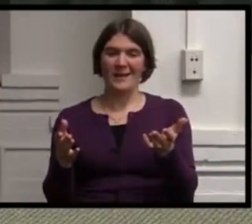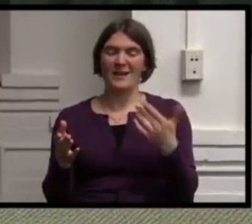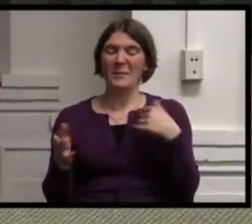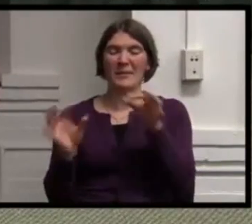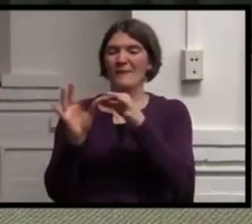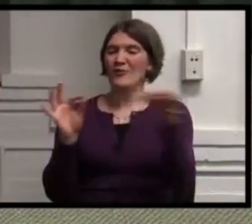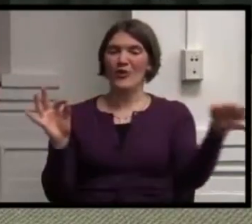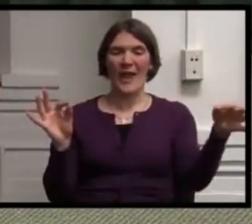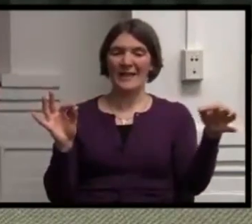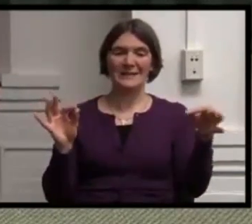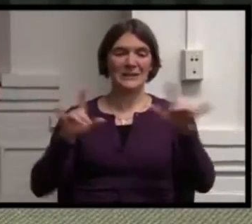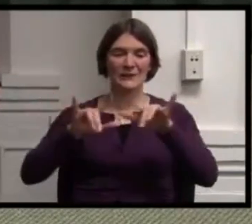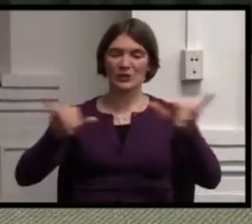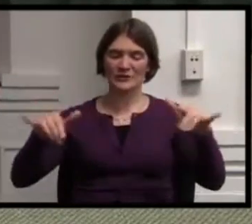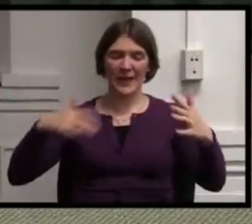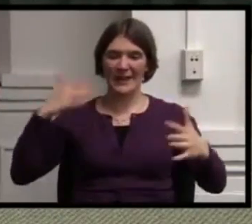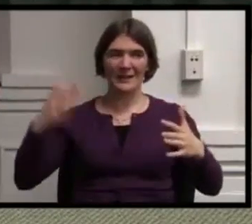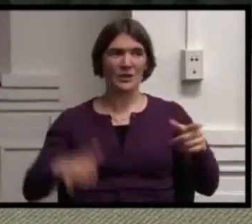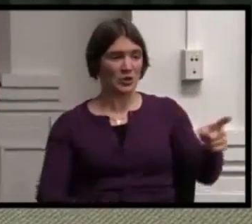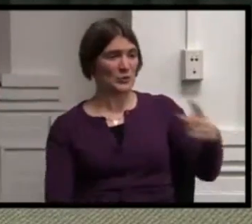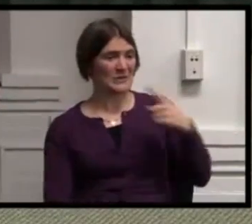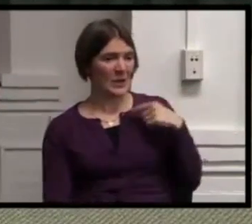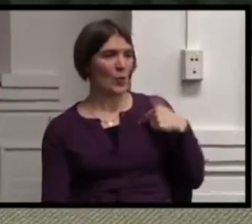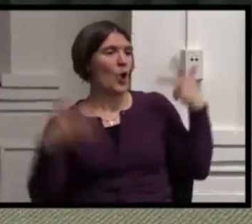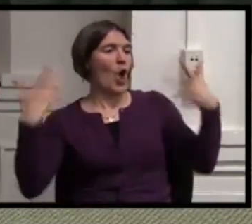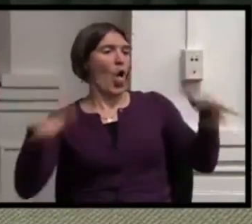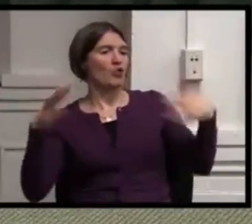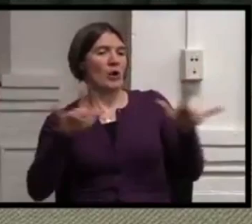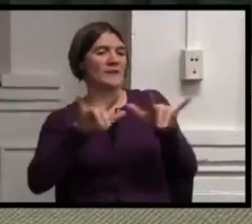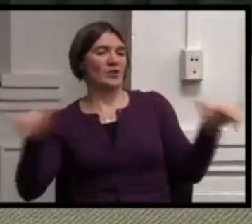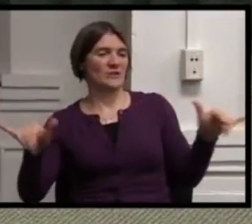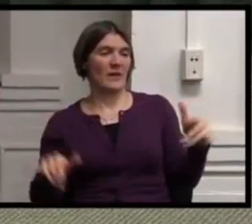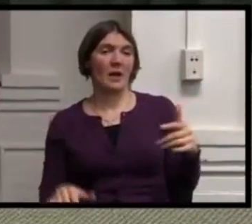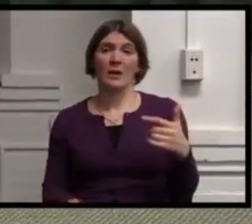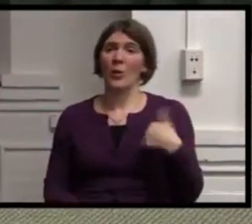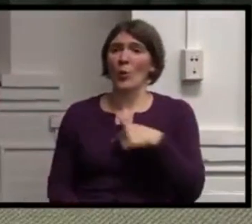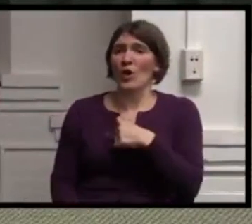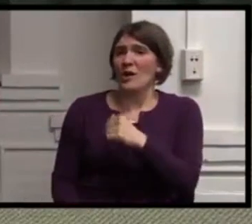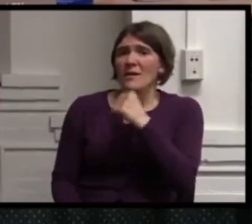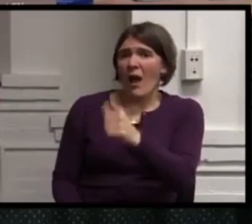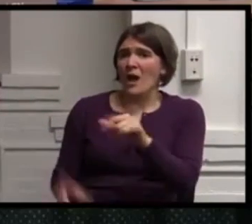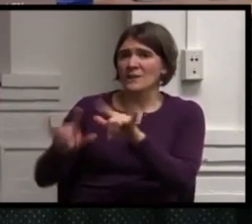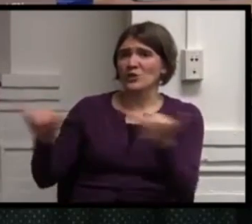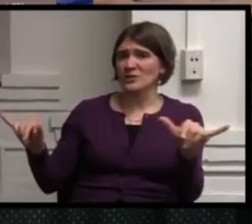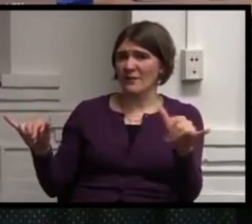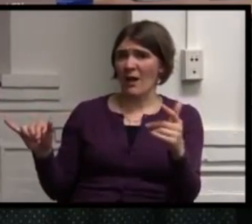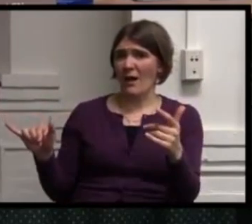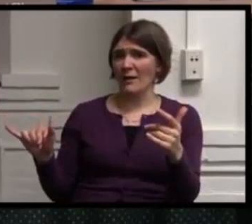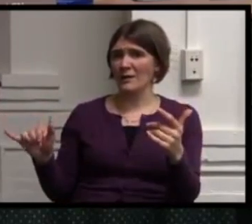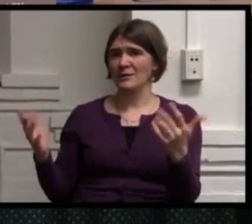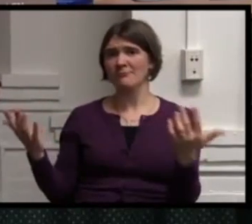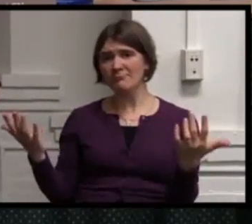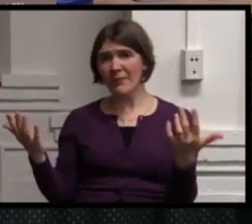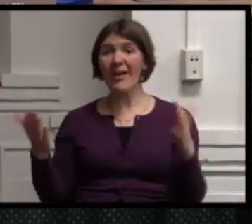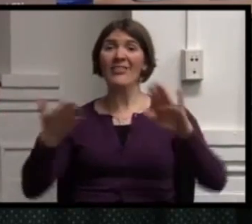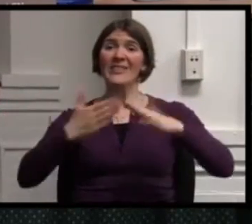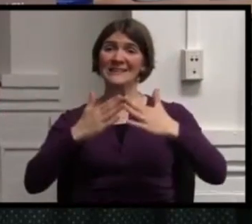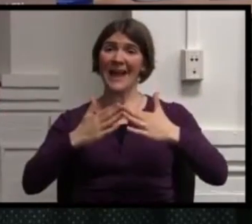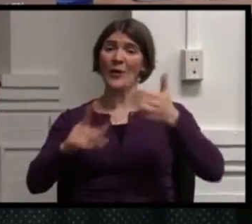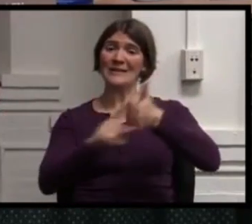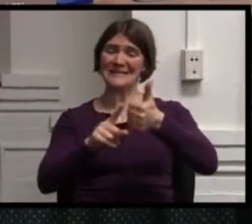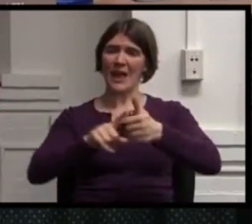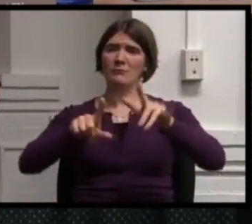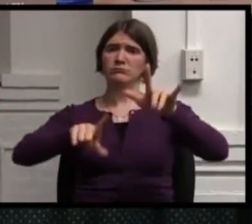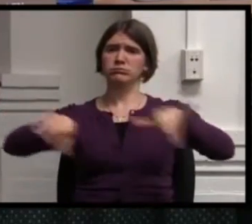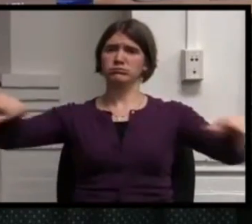I phrased it about being diversified. You said we are already diversified. We're not diversified. I mean, the town in itself